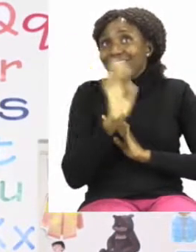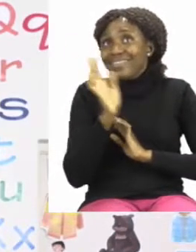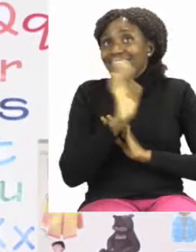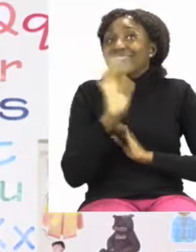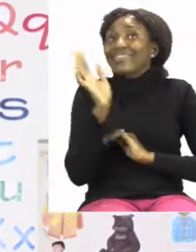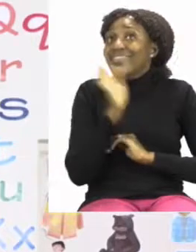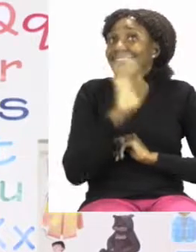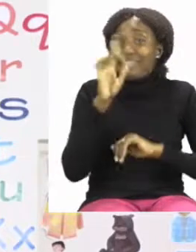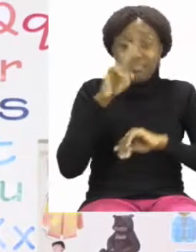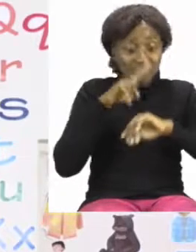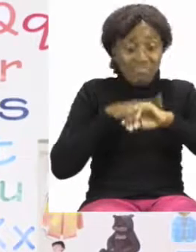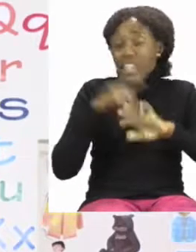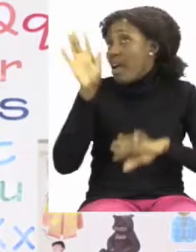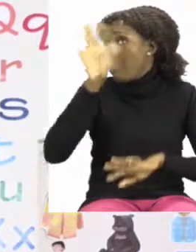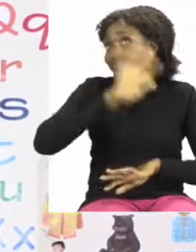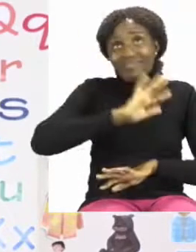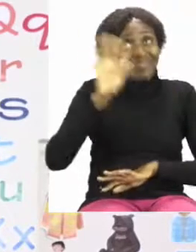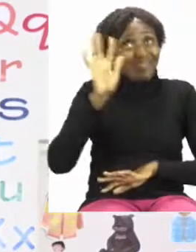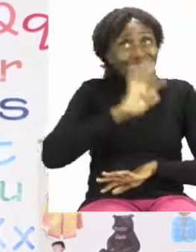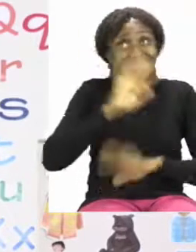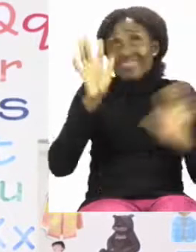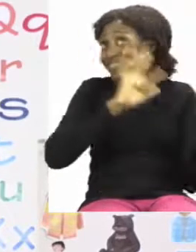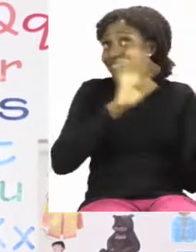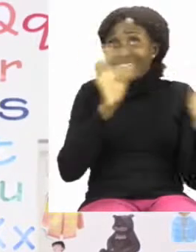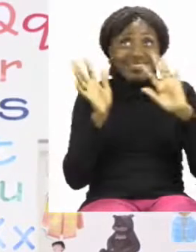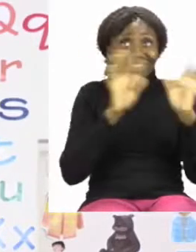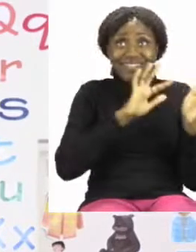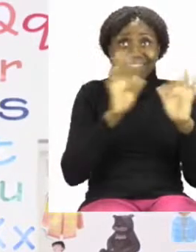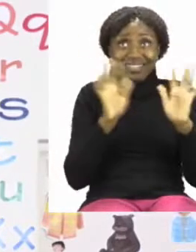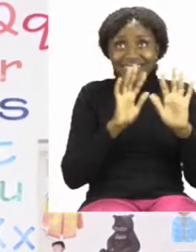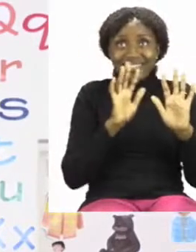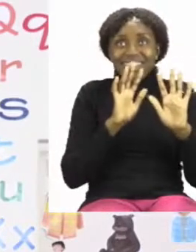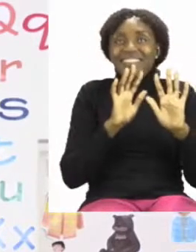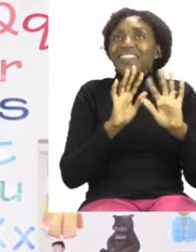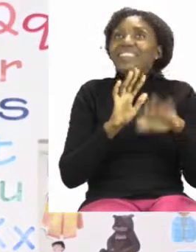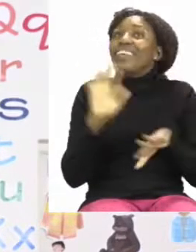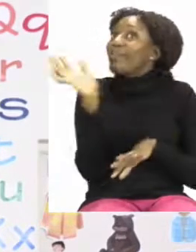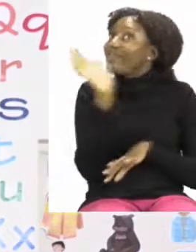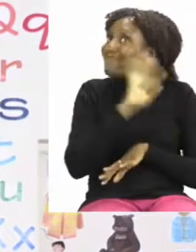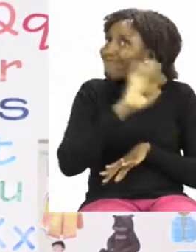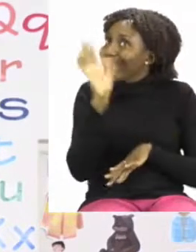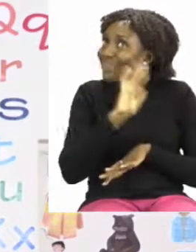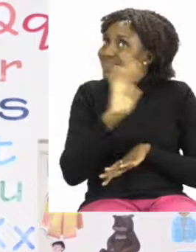goodbye. It's time to say goodbye.